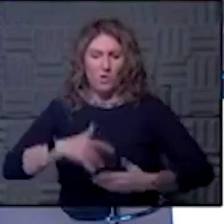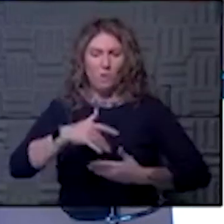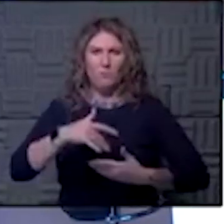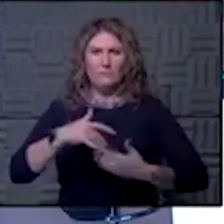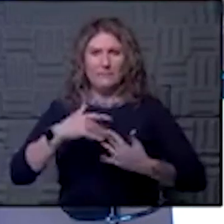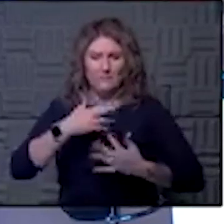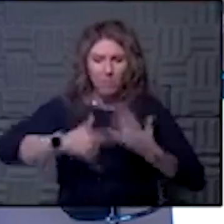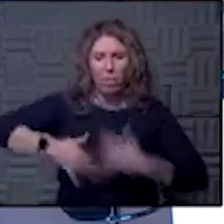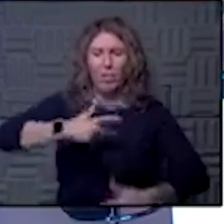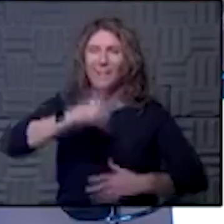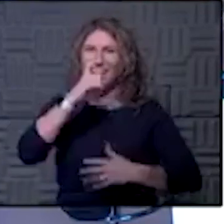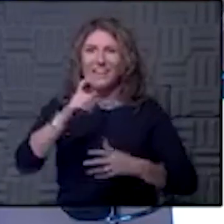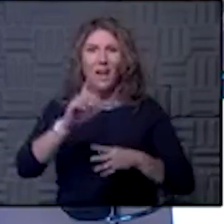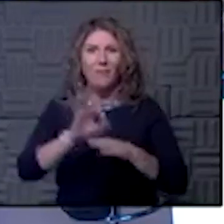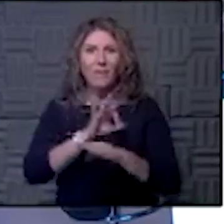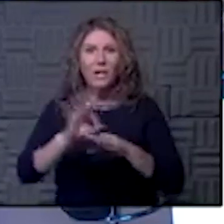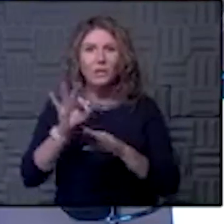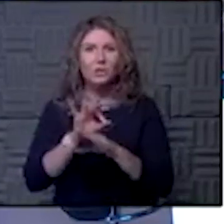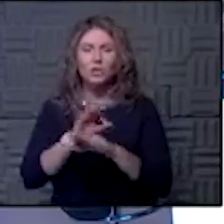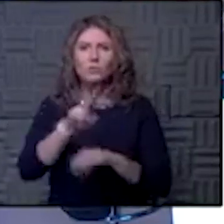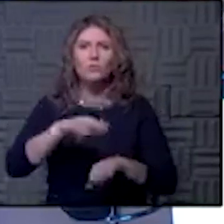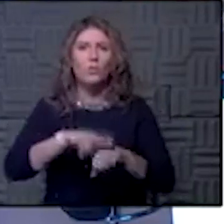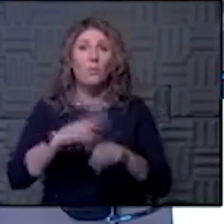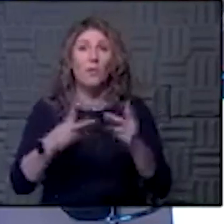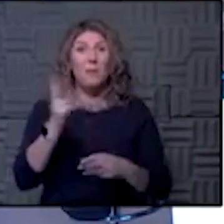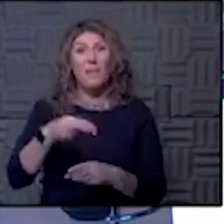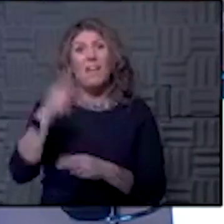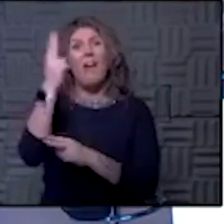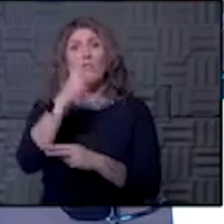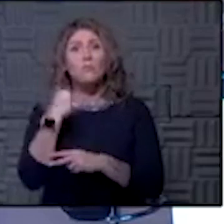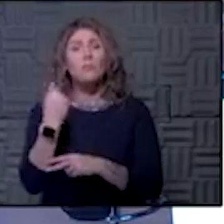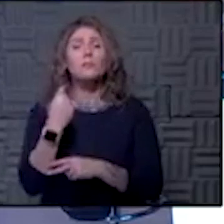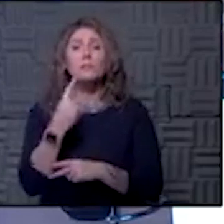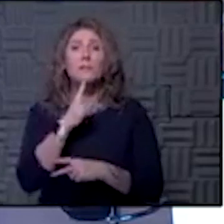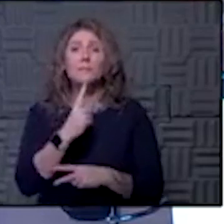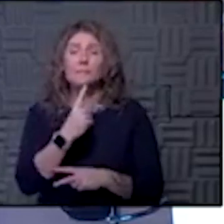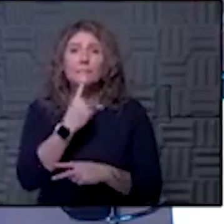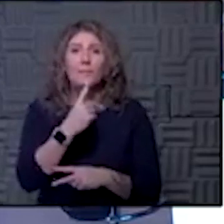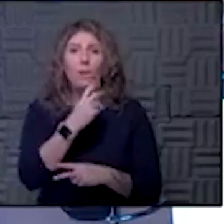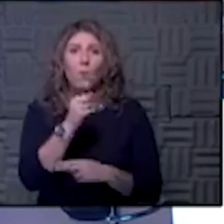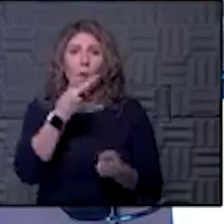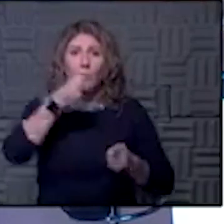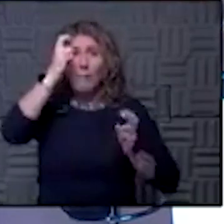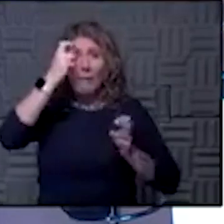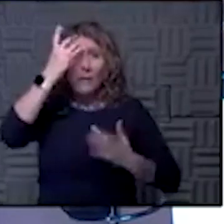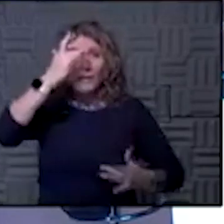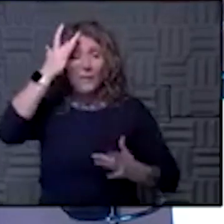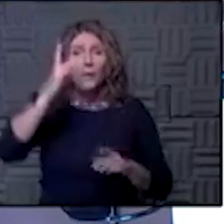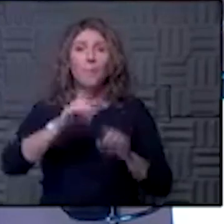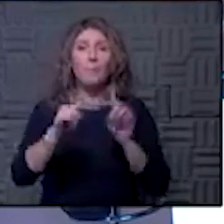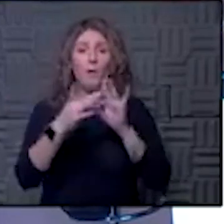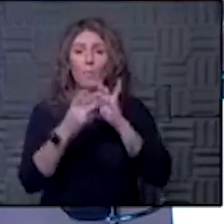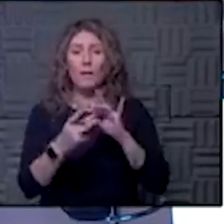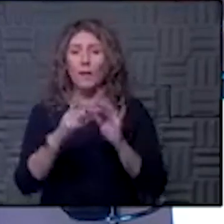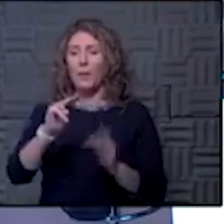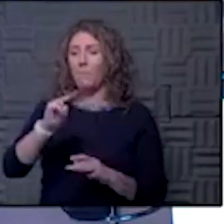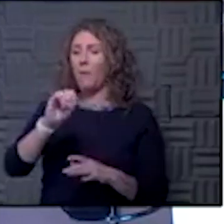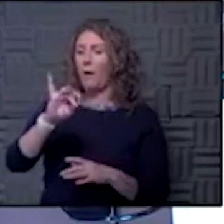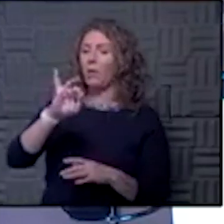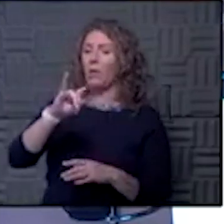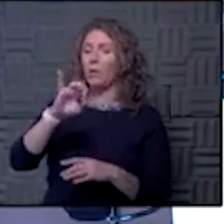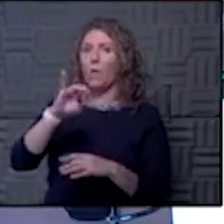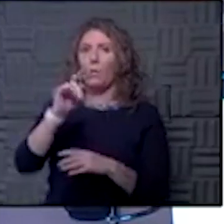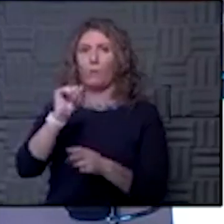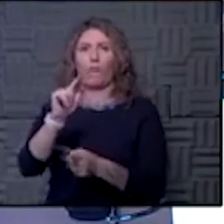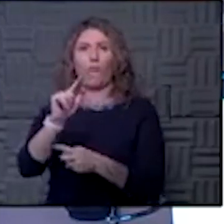so you may be at higher risk of severe illness and critical illness. But as far as the monoclonal antibodies, you